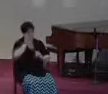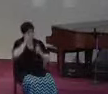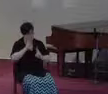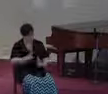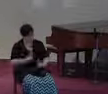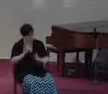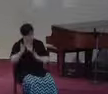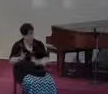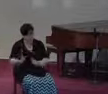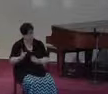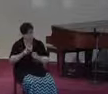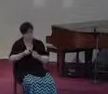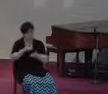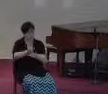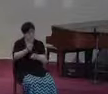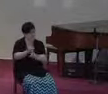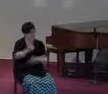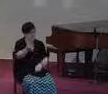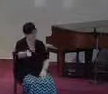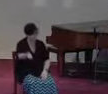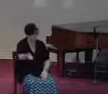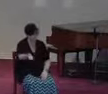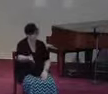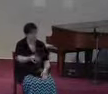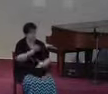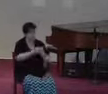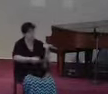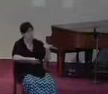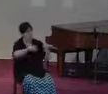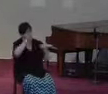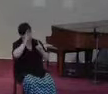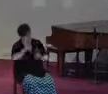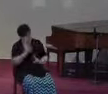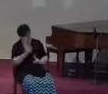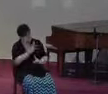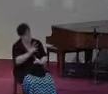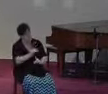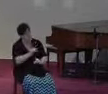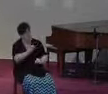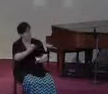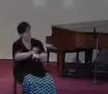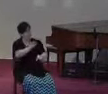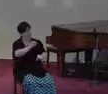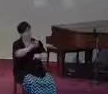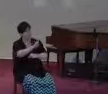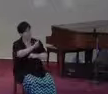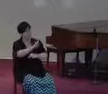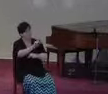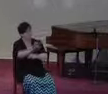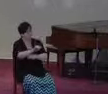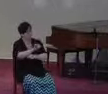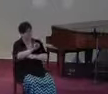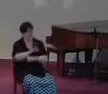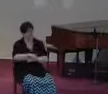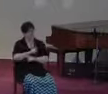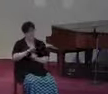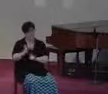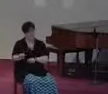care for her, both an honor and a duty that he charged to John the Revelator.